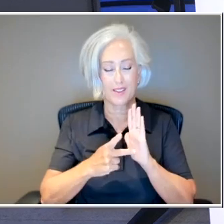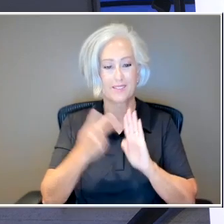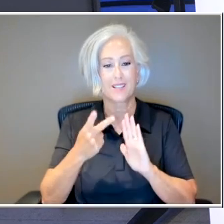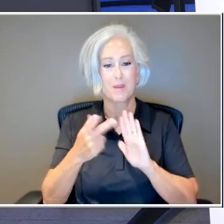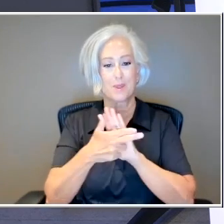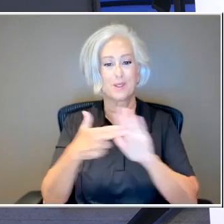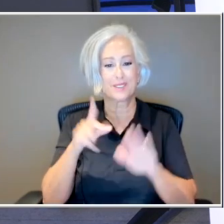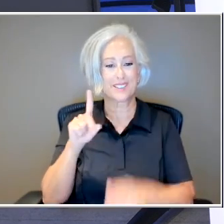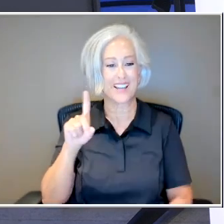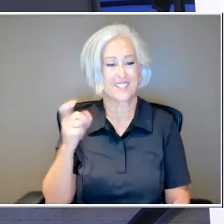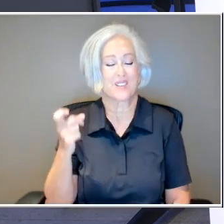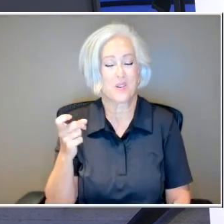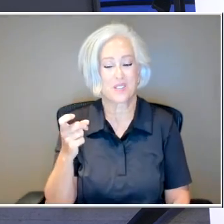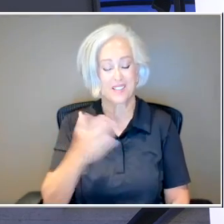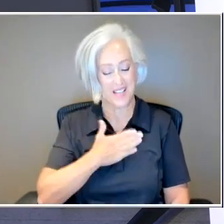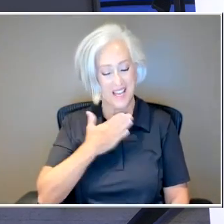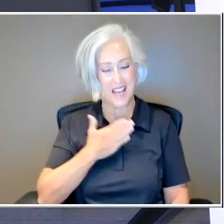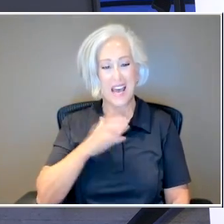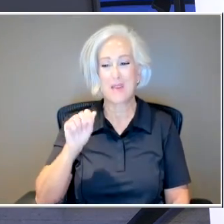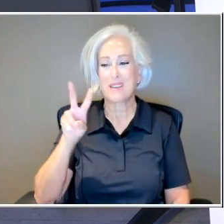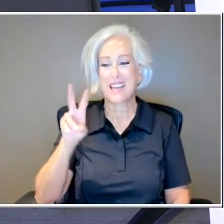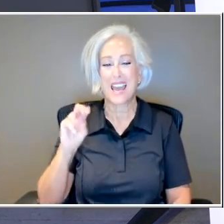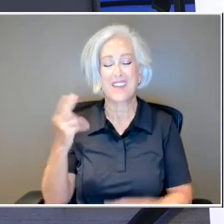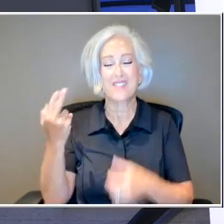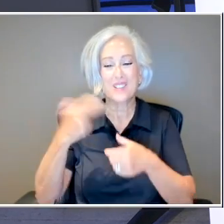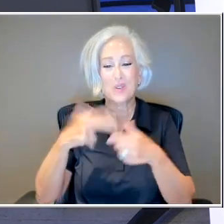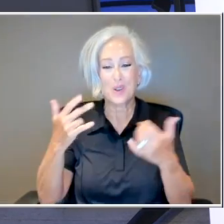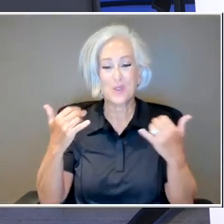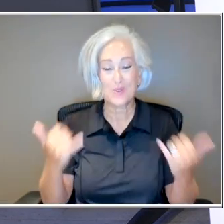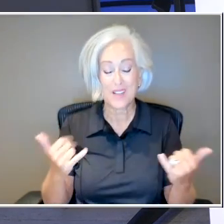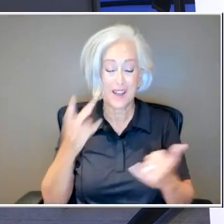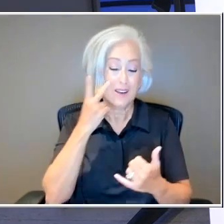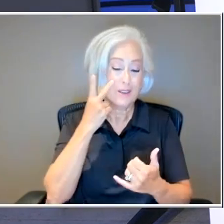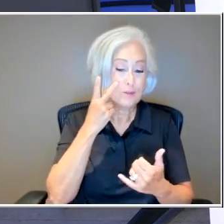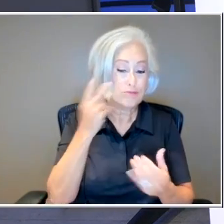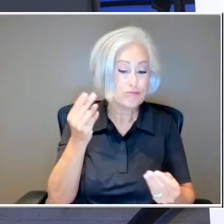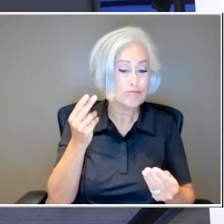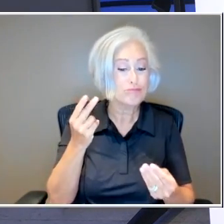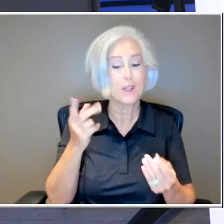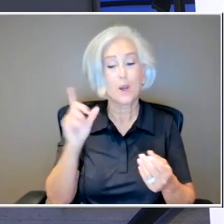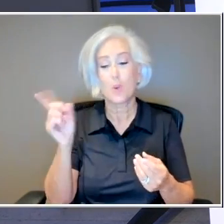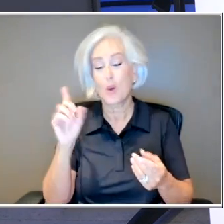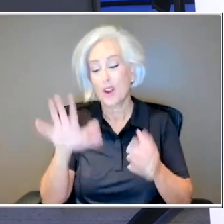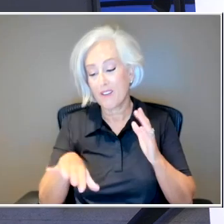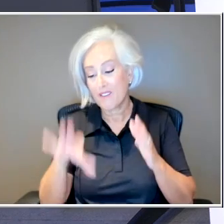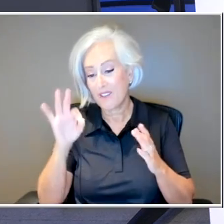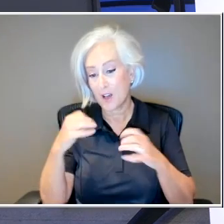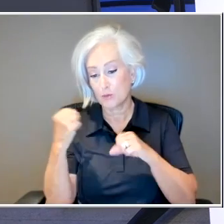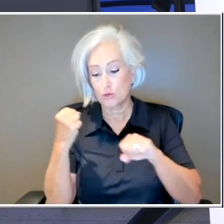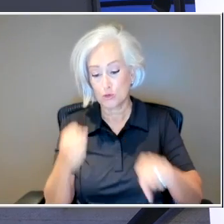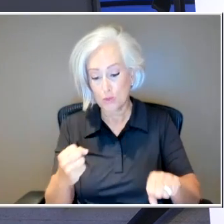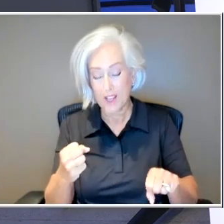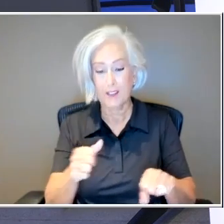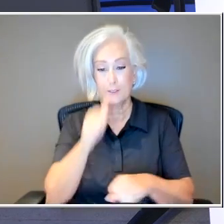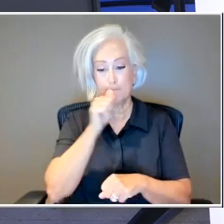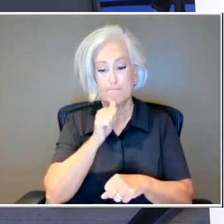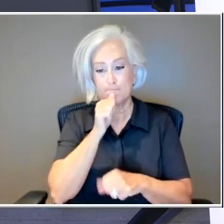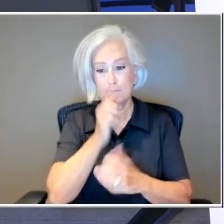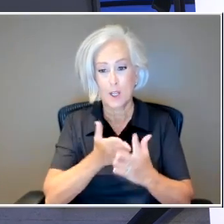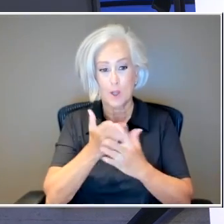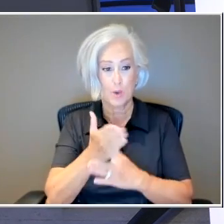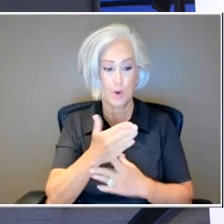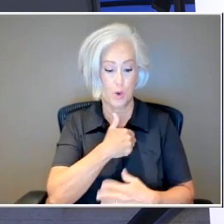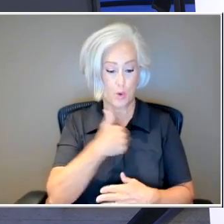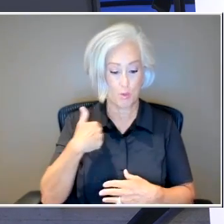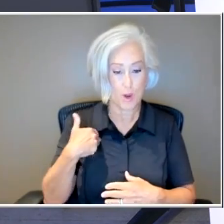joining us here in studio with us today to share where she found the strength to endure both breast and ovarian cancer at the same time